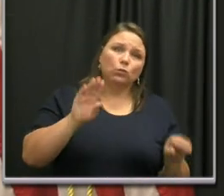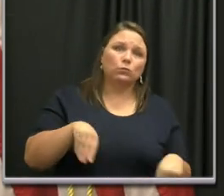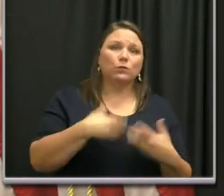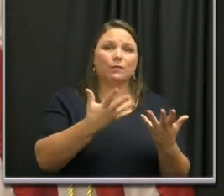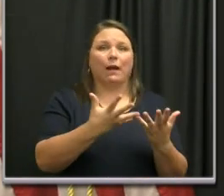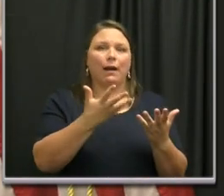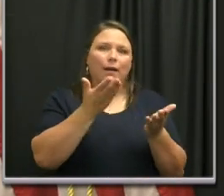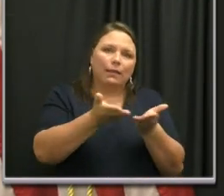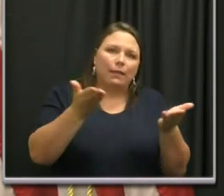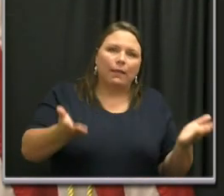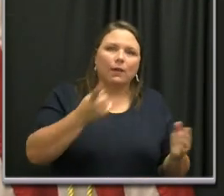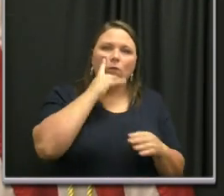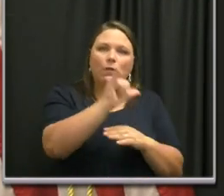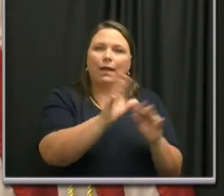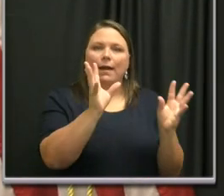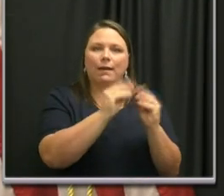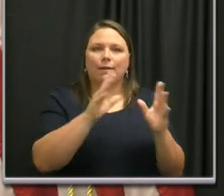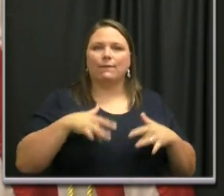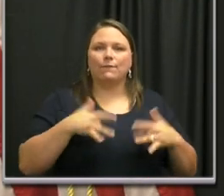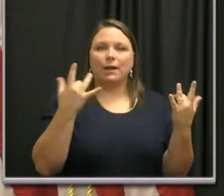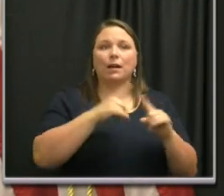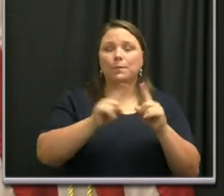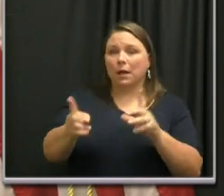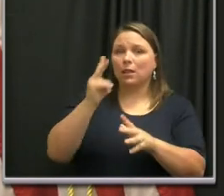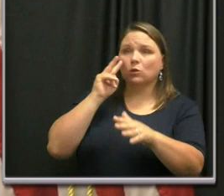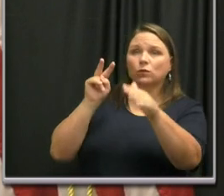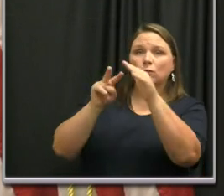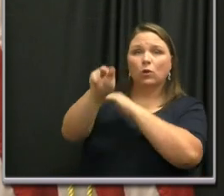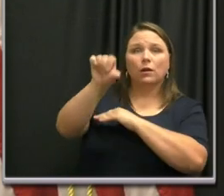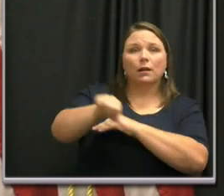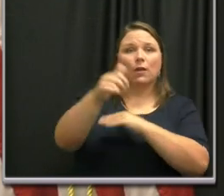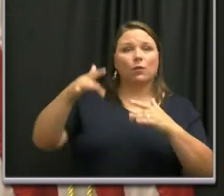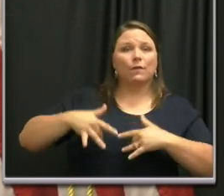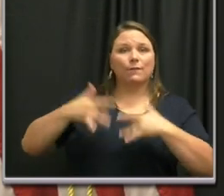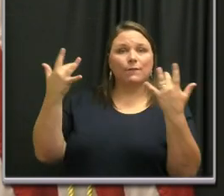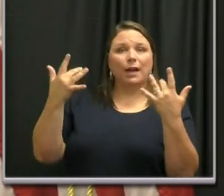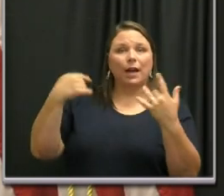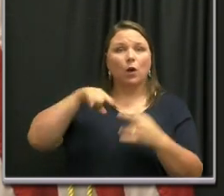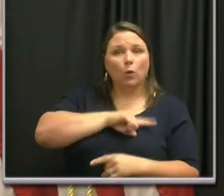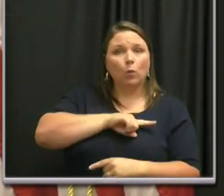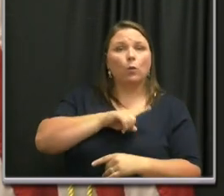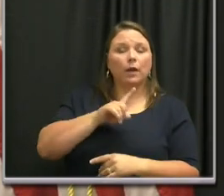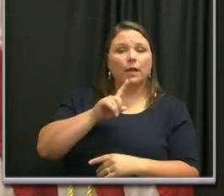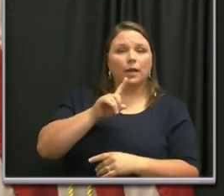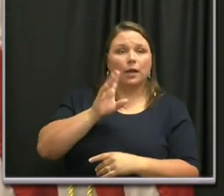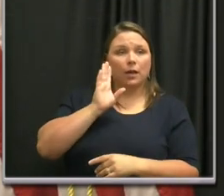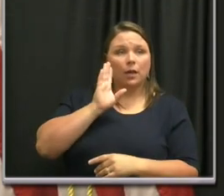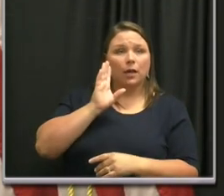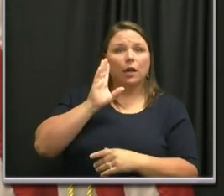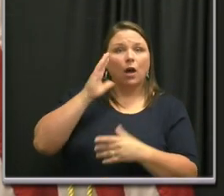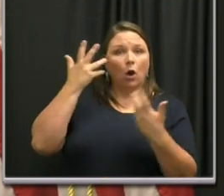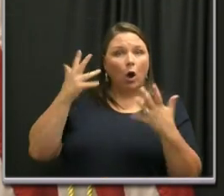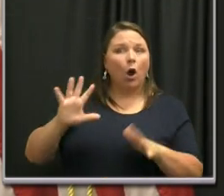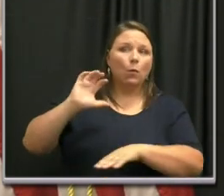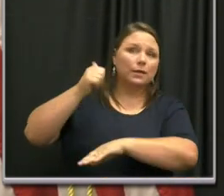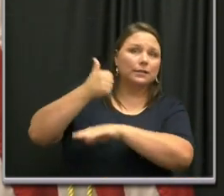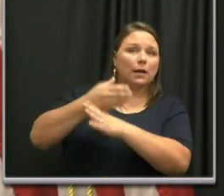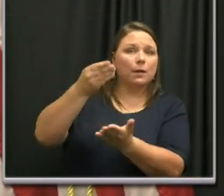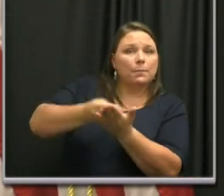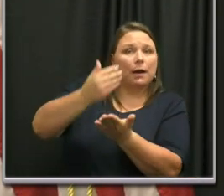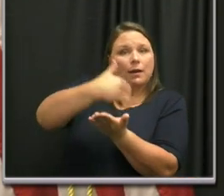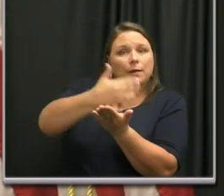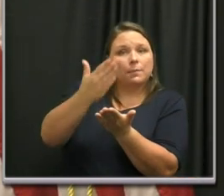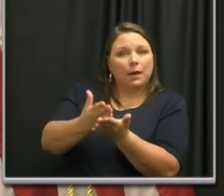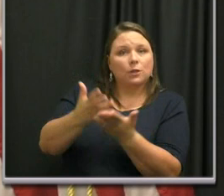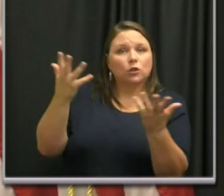event. But also, let's look forward to another event that we are budgeted to help with,